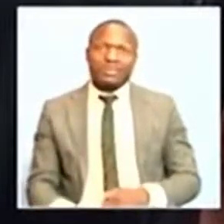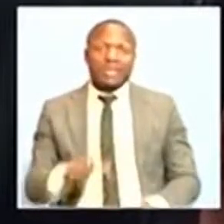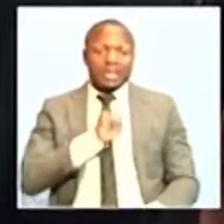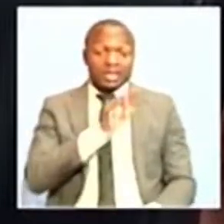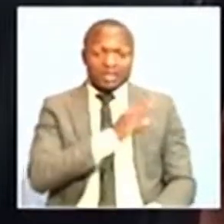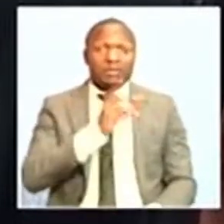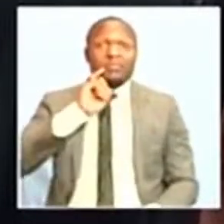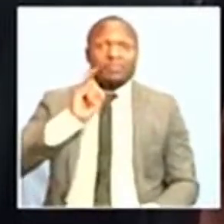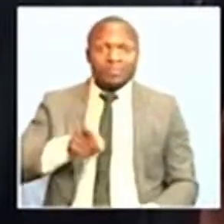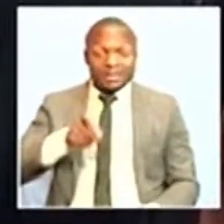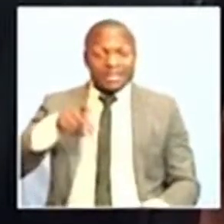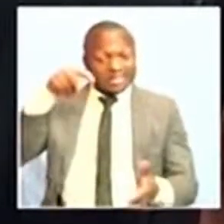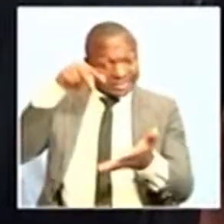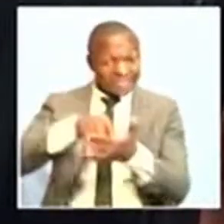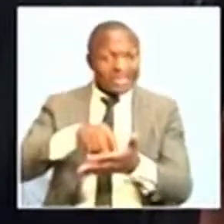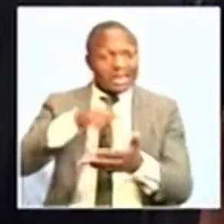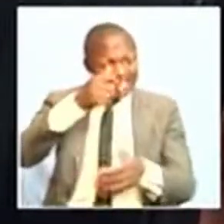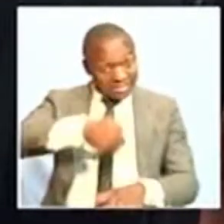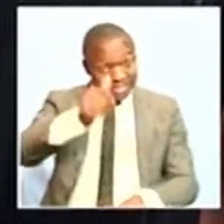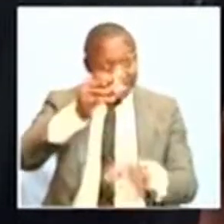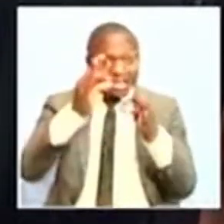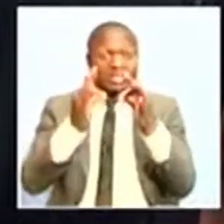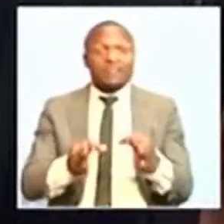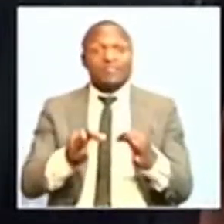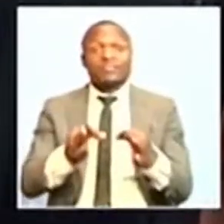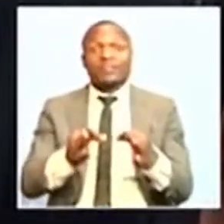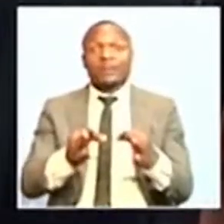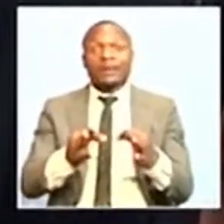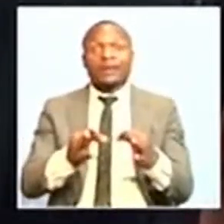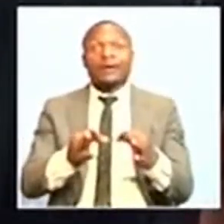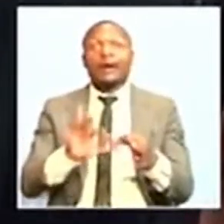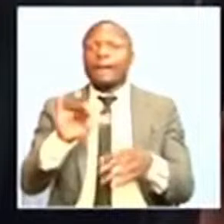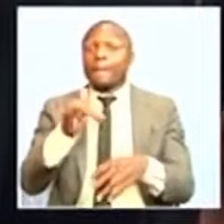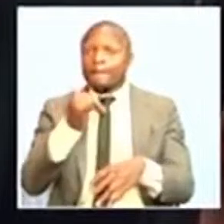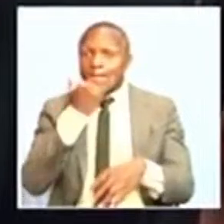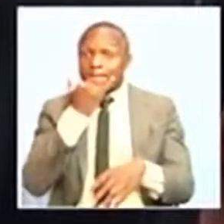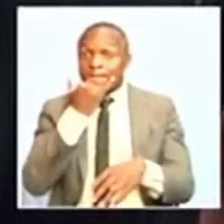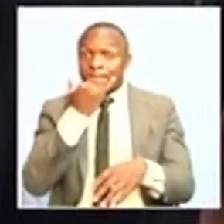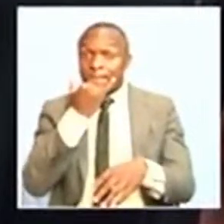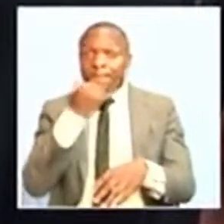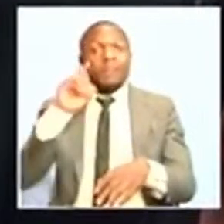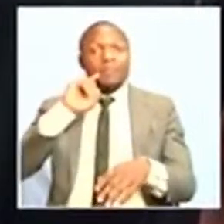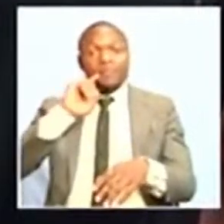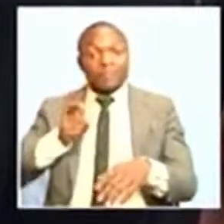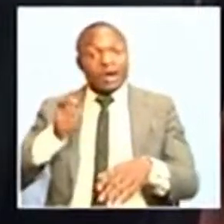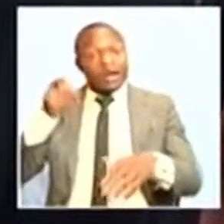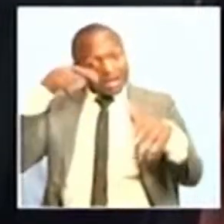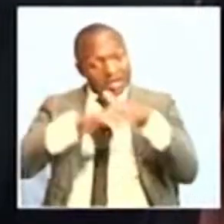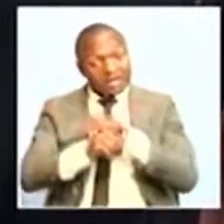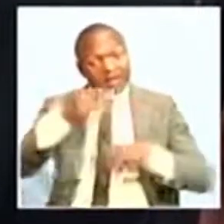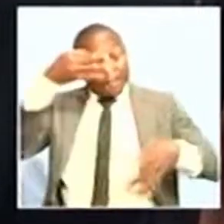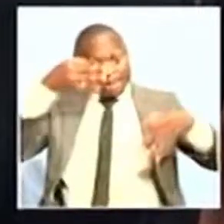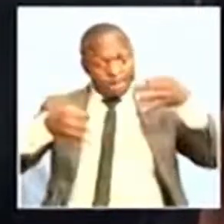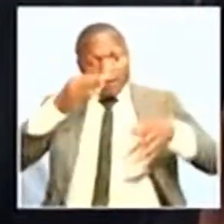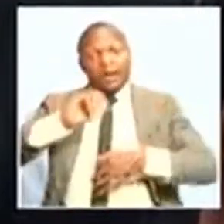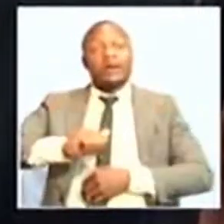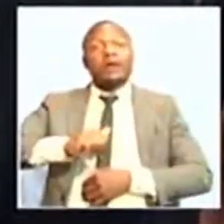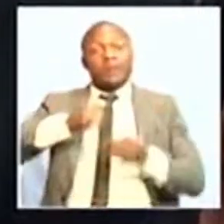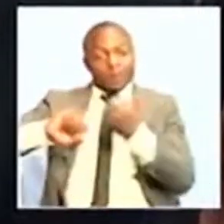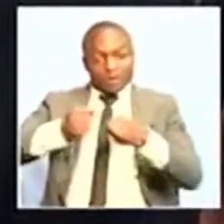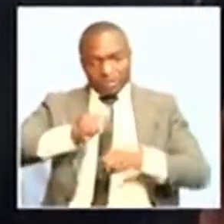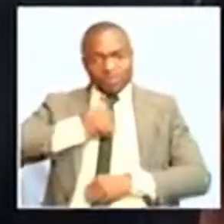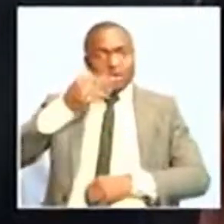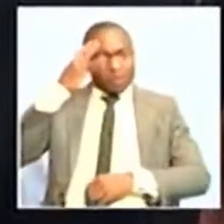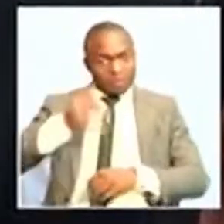Staff should be able to stand on their own. If I'm prosecuted, I should be able to go in the courts of law and defend myself why I made